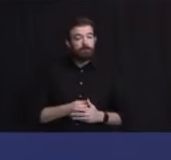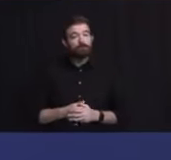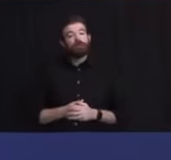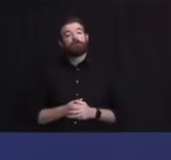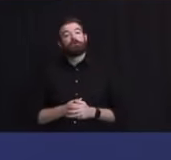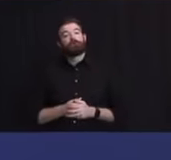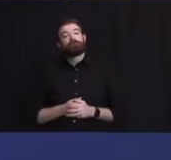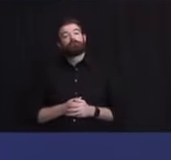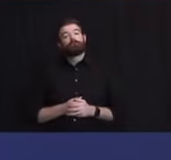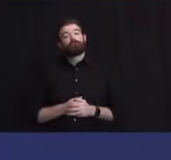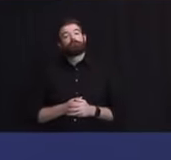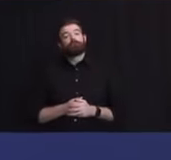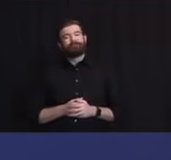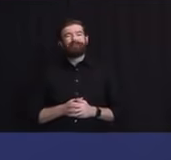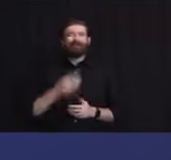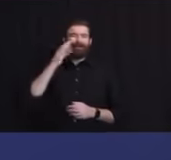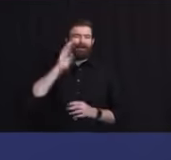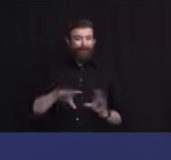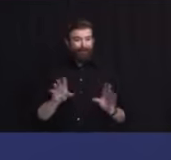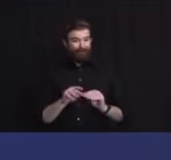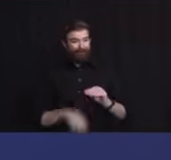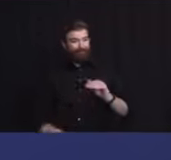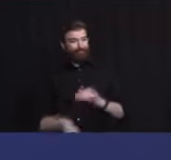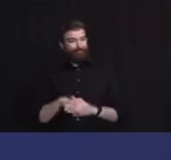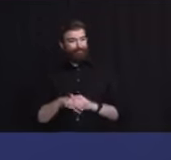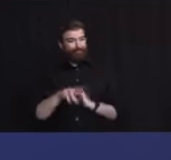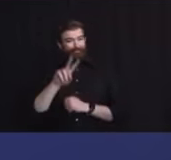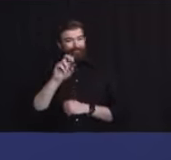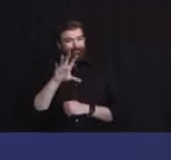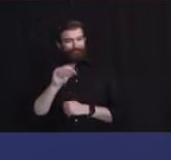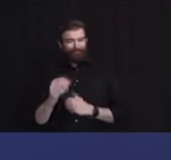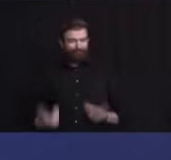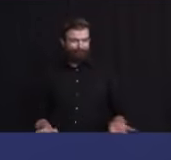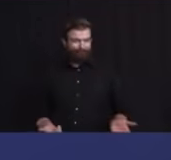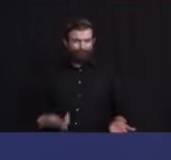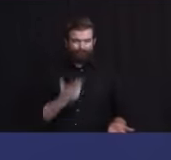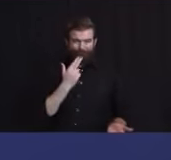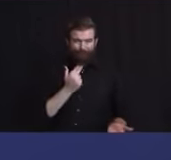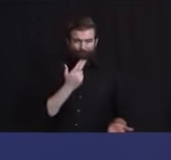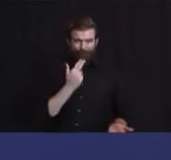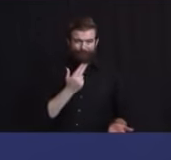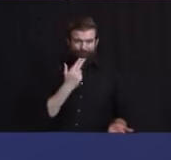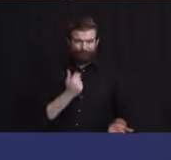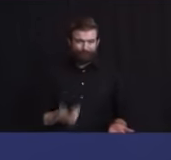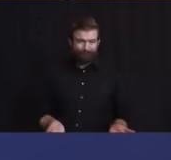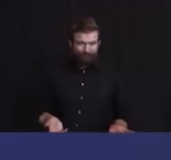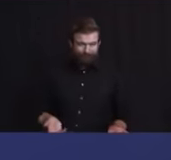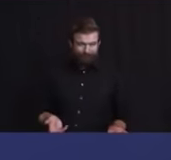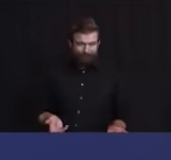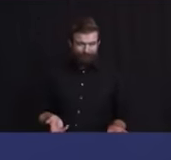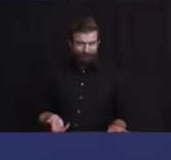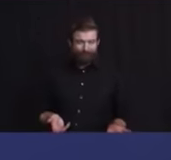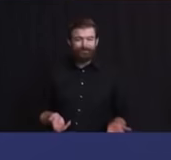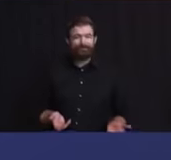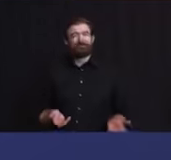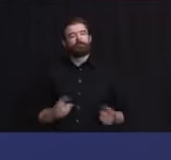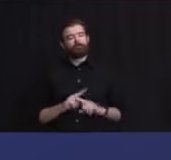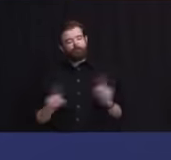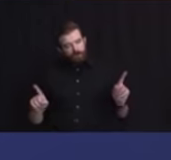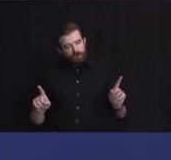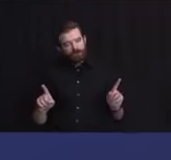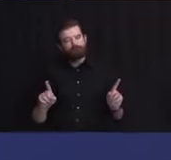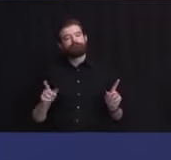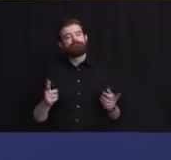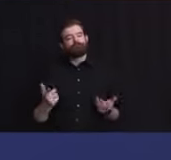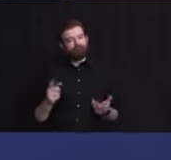not the promised land, but at least it's a step, a meaningful step in the right